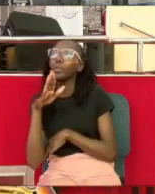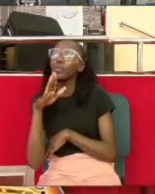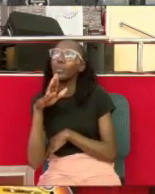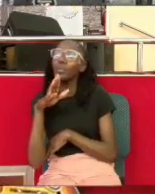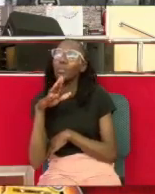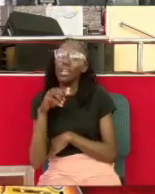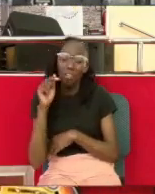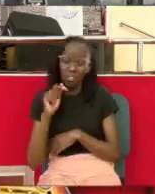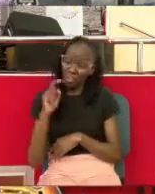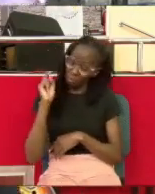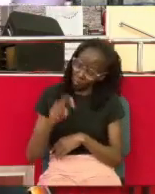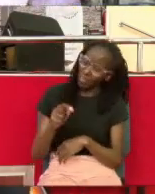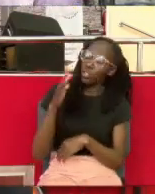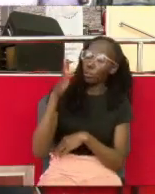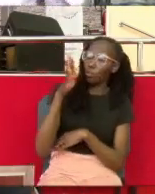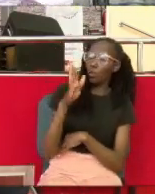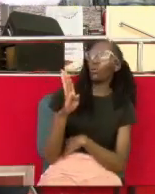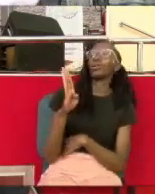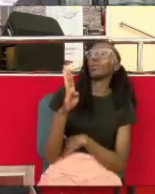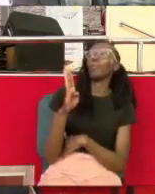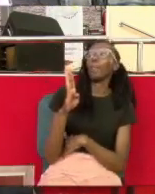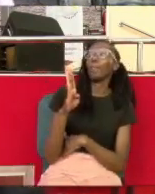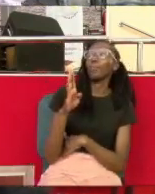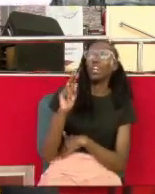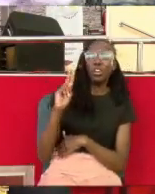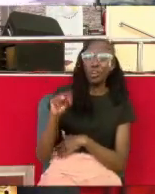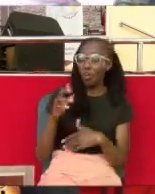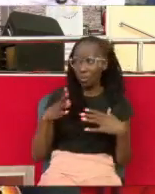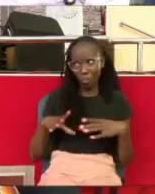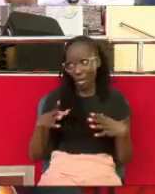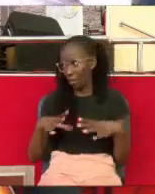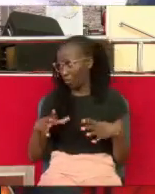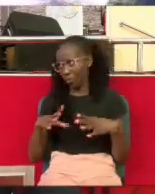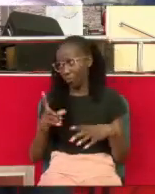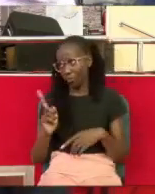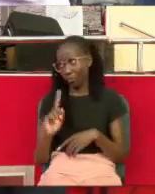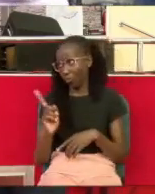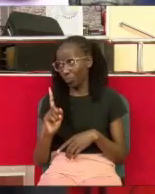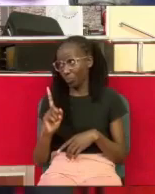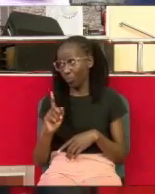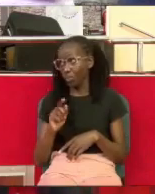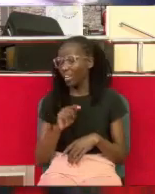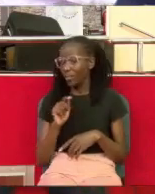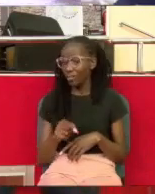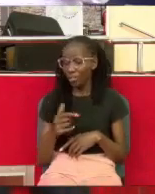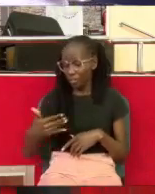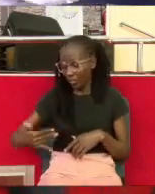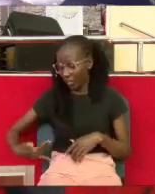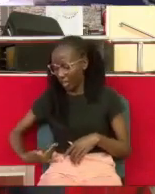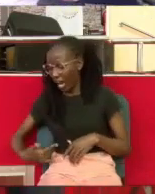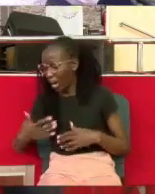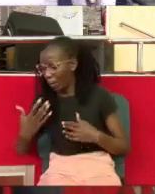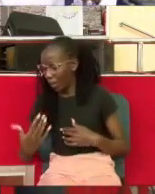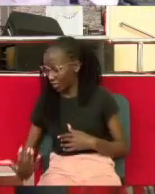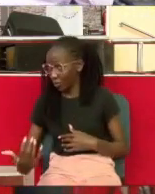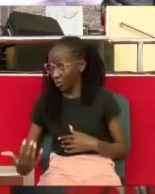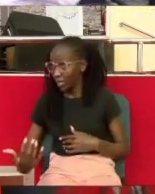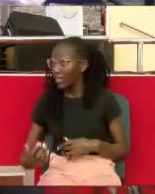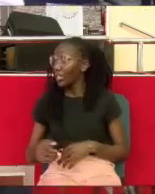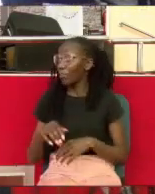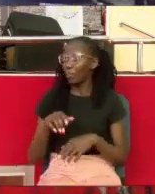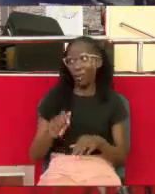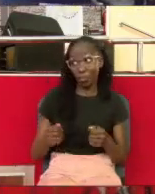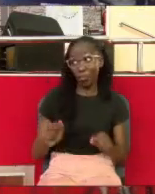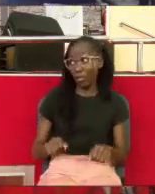must be God. This cannot be a man's job. This young man was supposed to be killed.